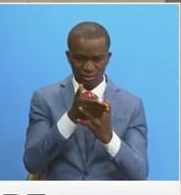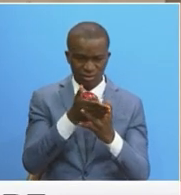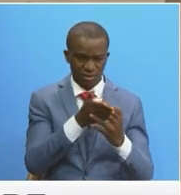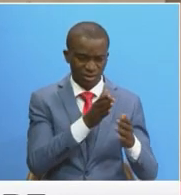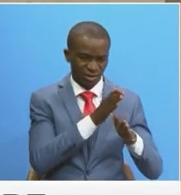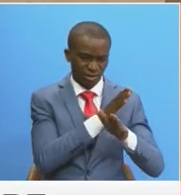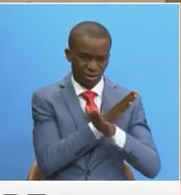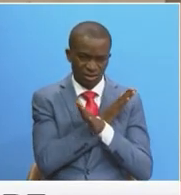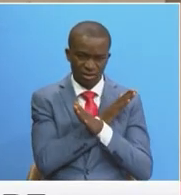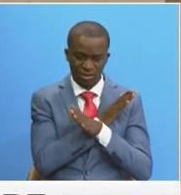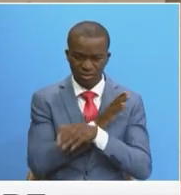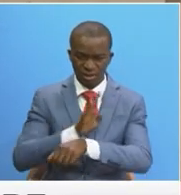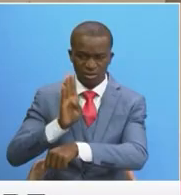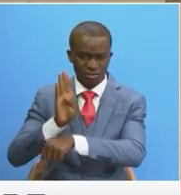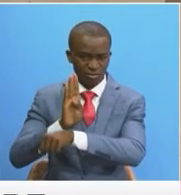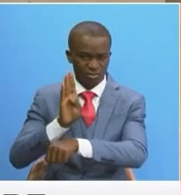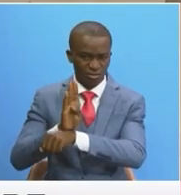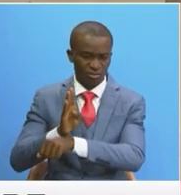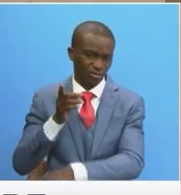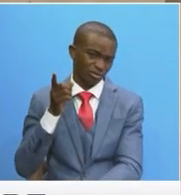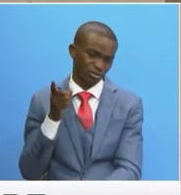from Zambia,